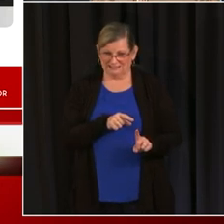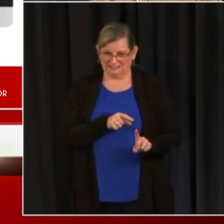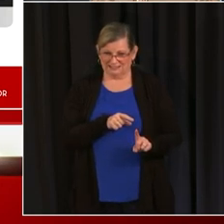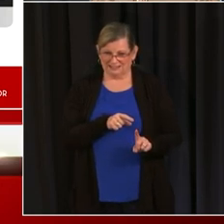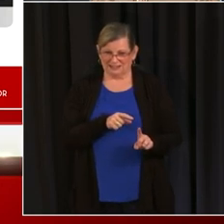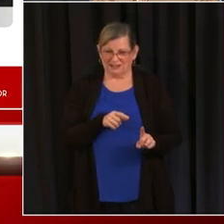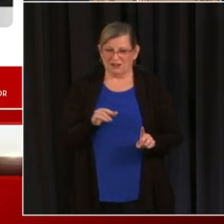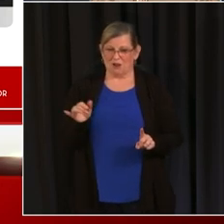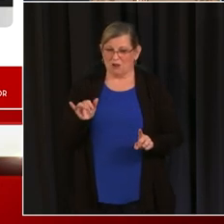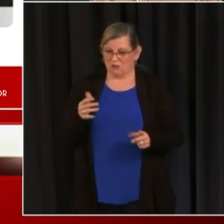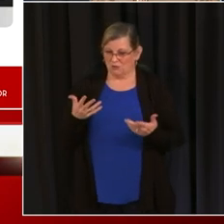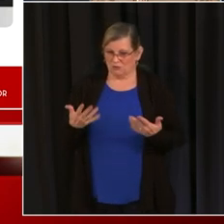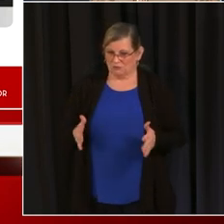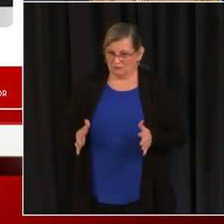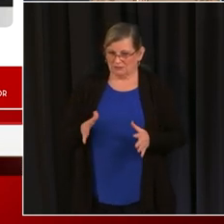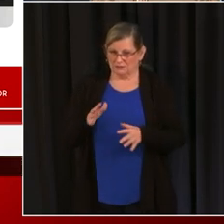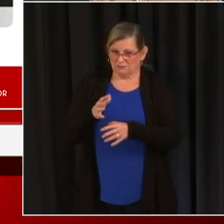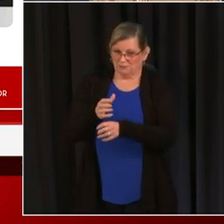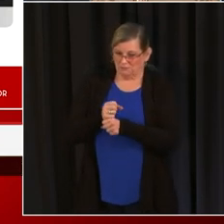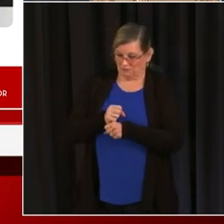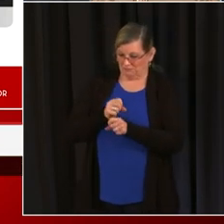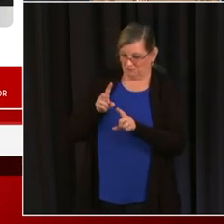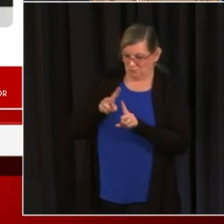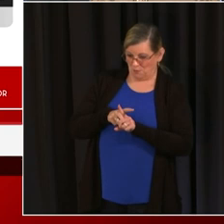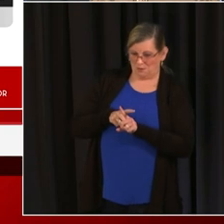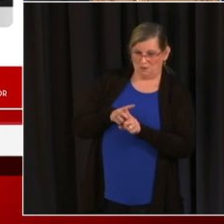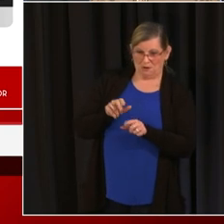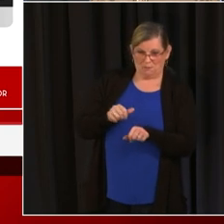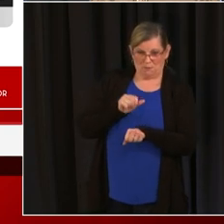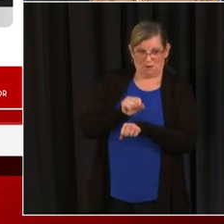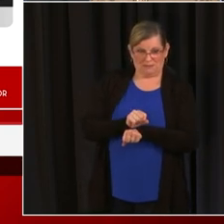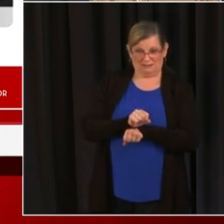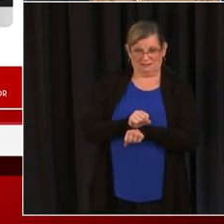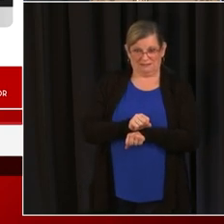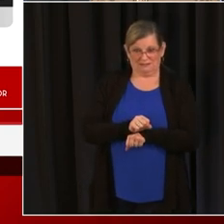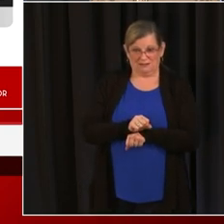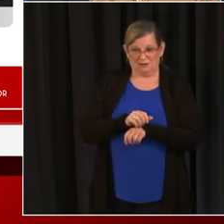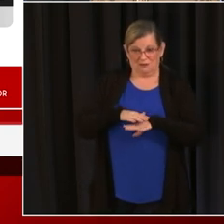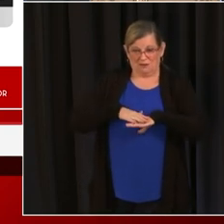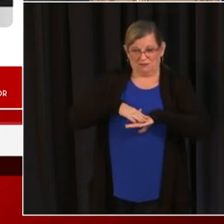in addition to those who have already received an appointment, over